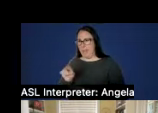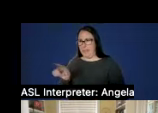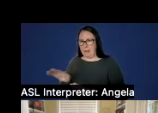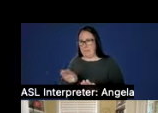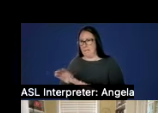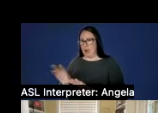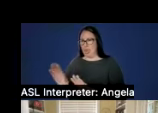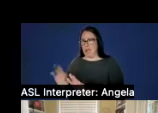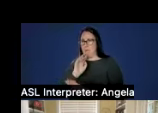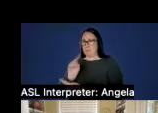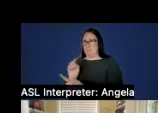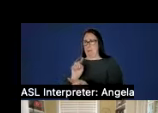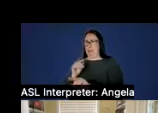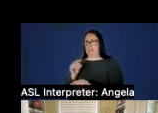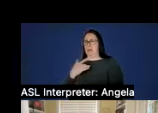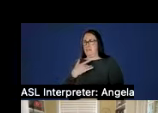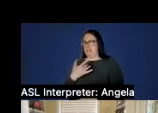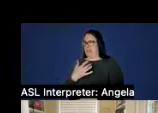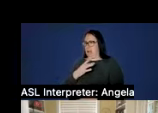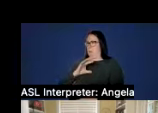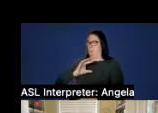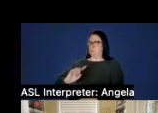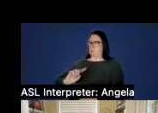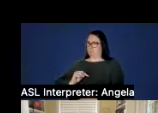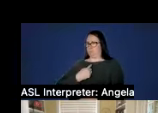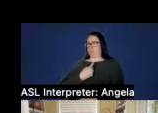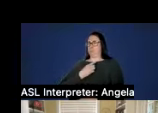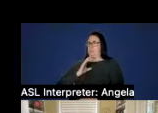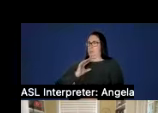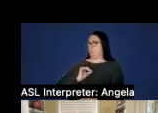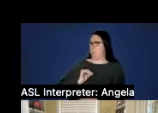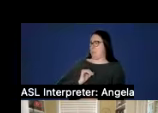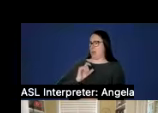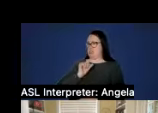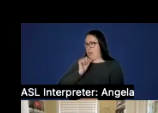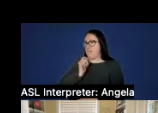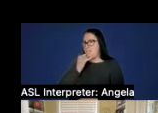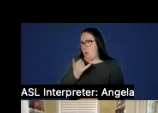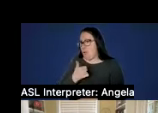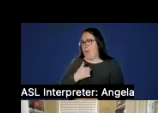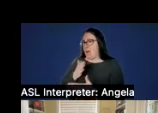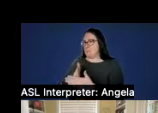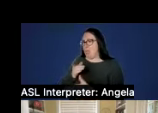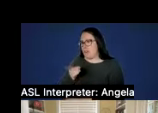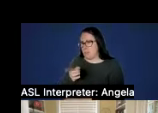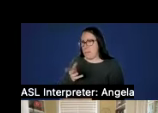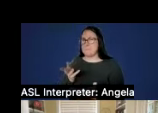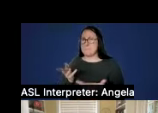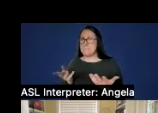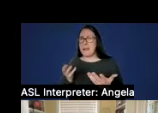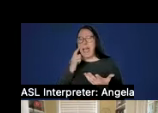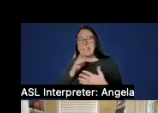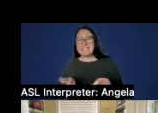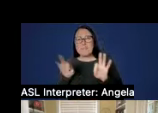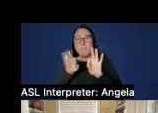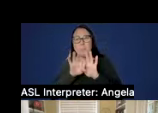me feel terrible, made me feel like I shouldn't have even called, like I was bothering them. And I think it is important to recognize that everybody's role